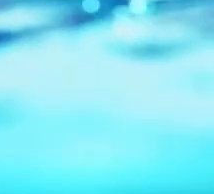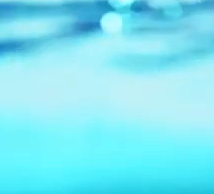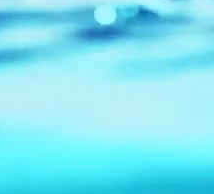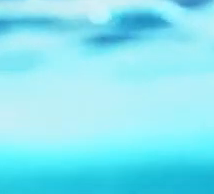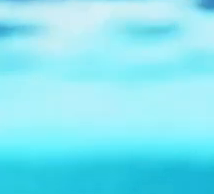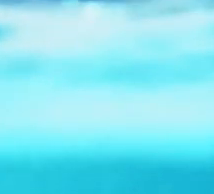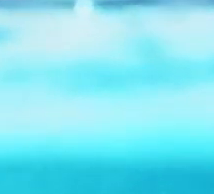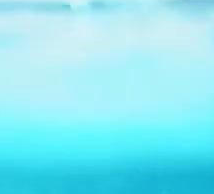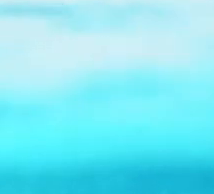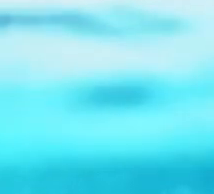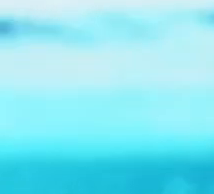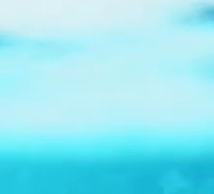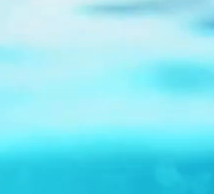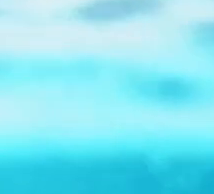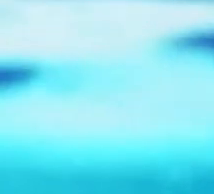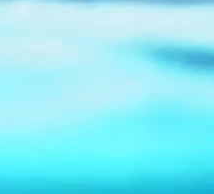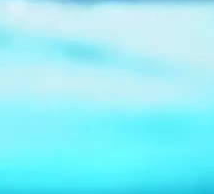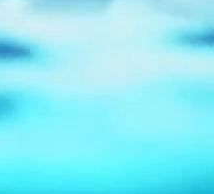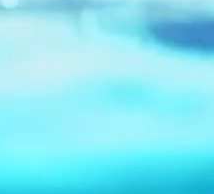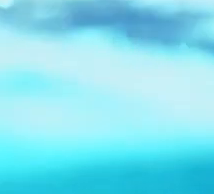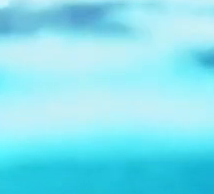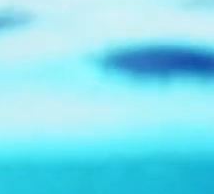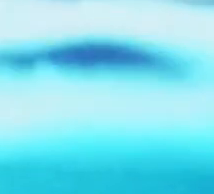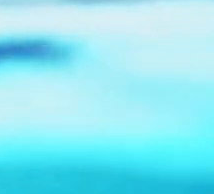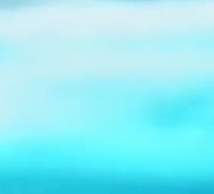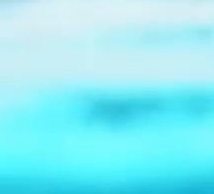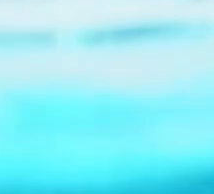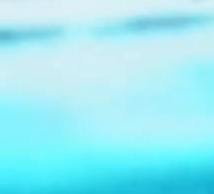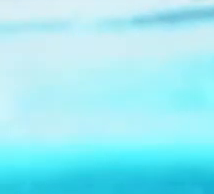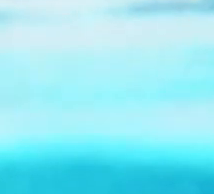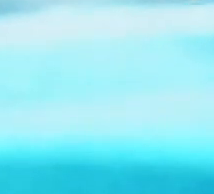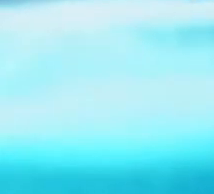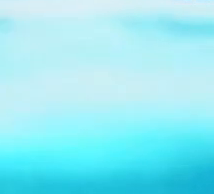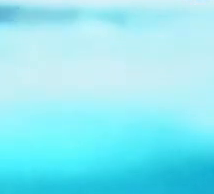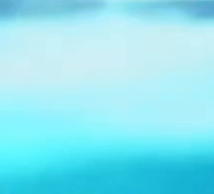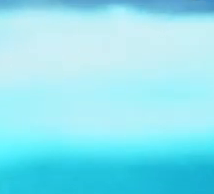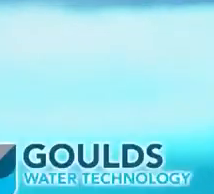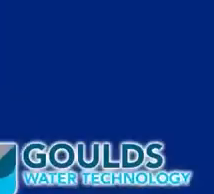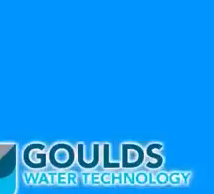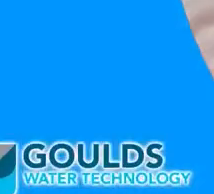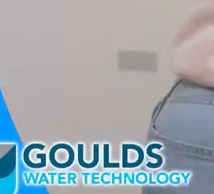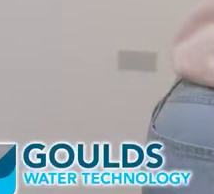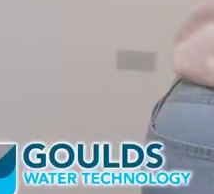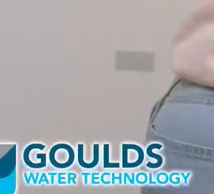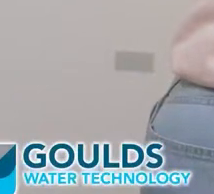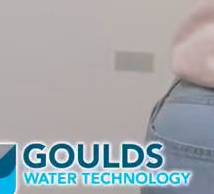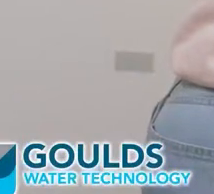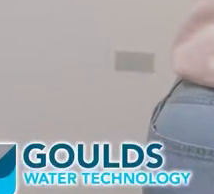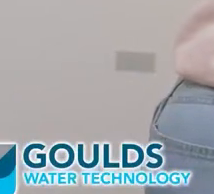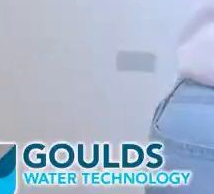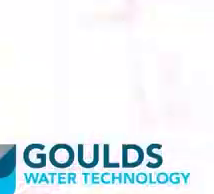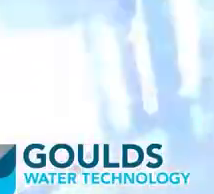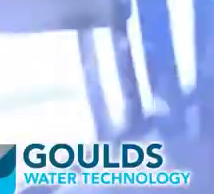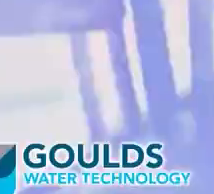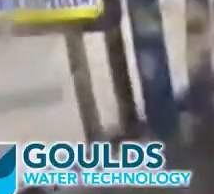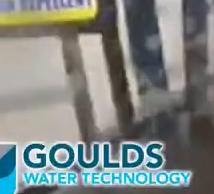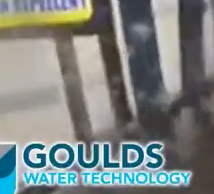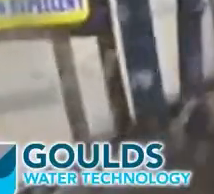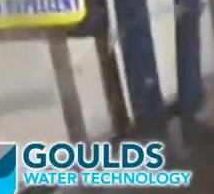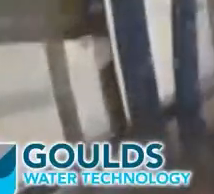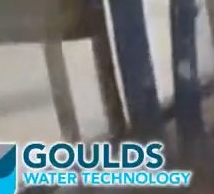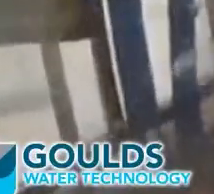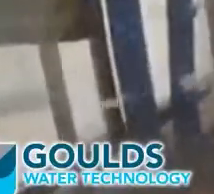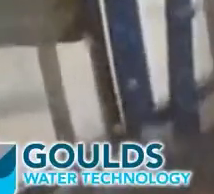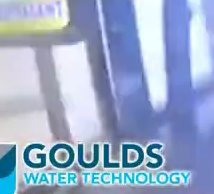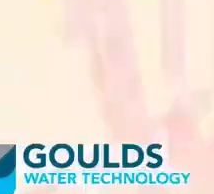where reliability meets innovation. Our state-of-the-art pumps ensure uninterrupted water supply for your needs, whether it's residential use, commercial use.